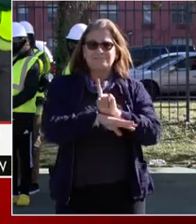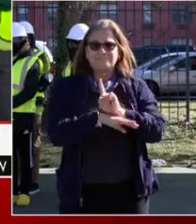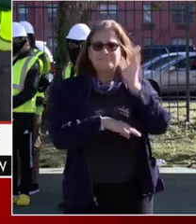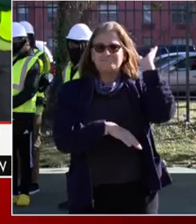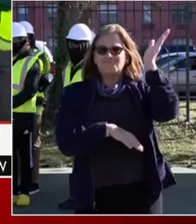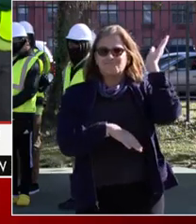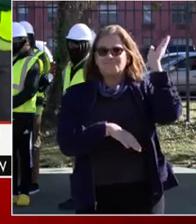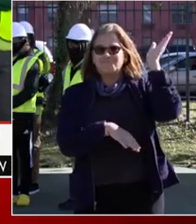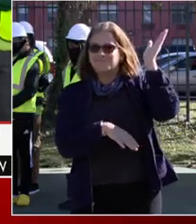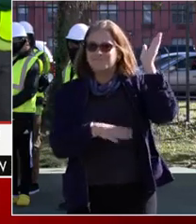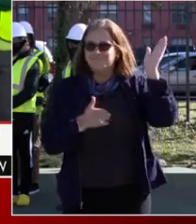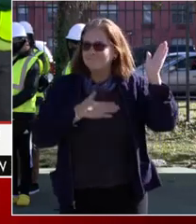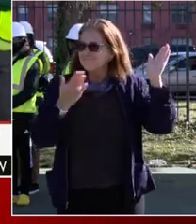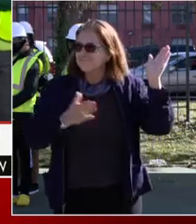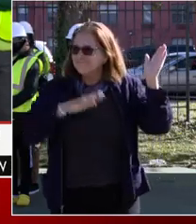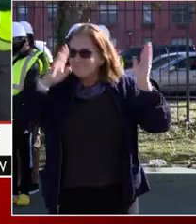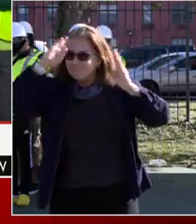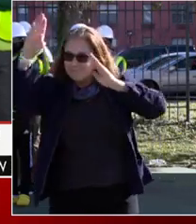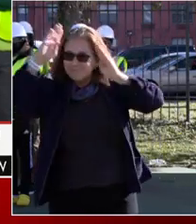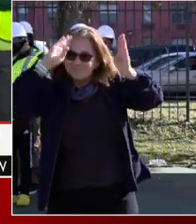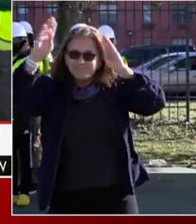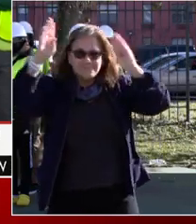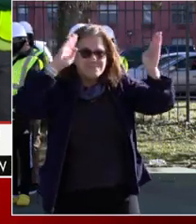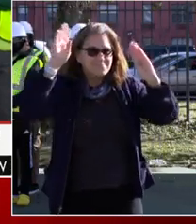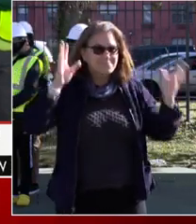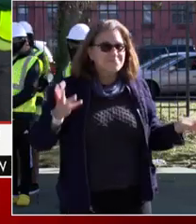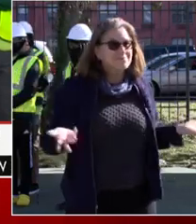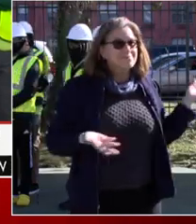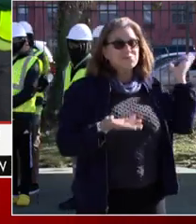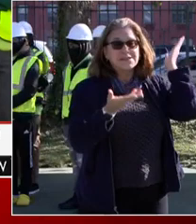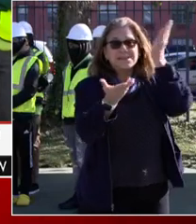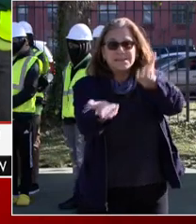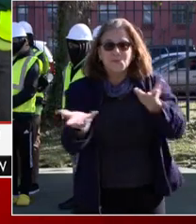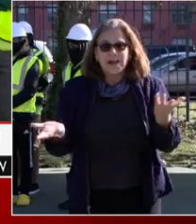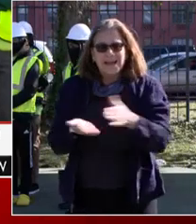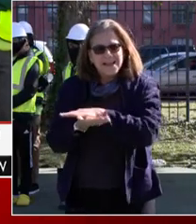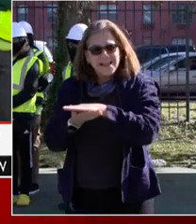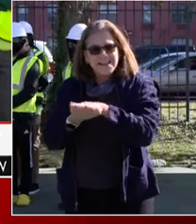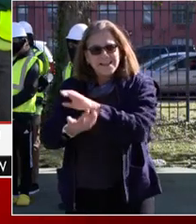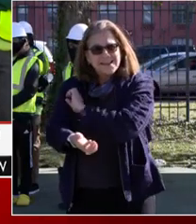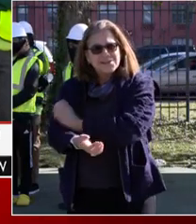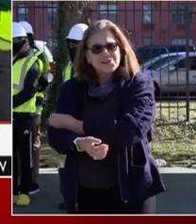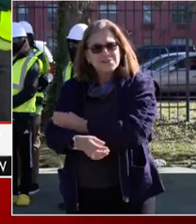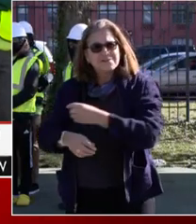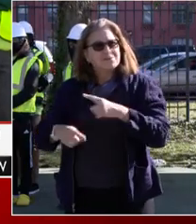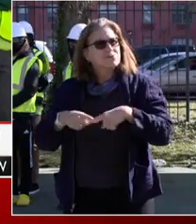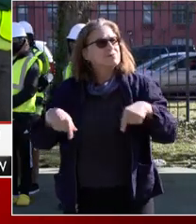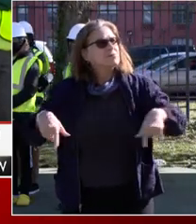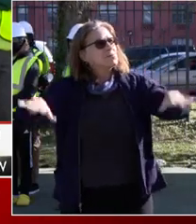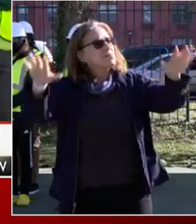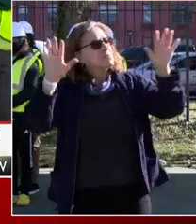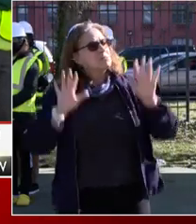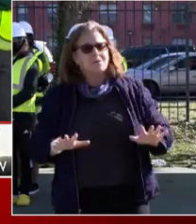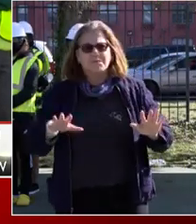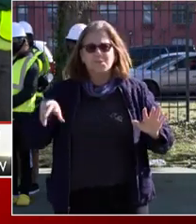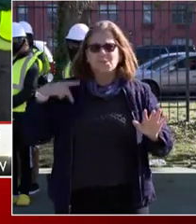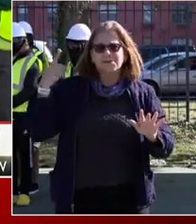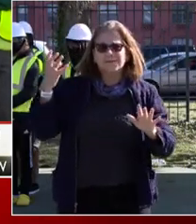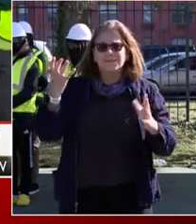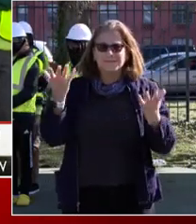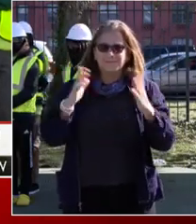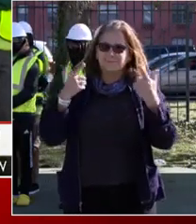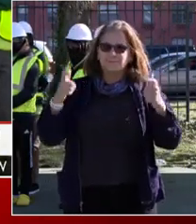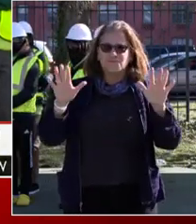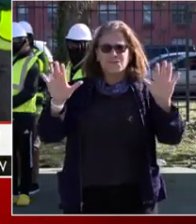helping to get the green energy on this beautiful city, building solar system across